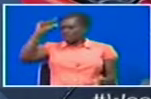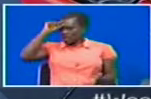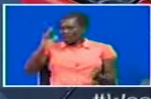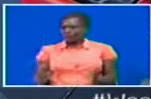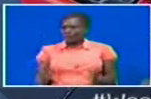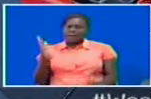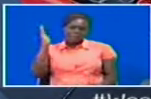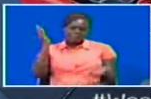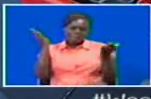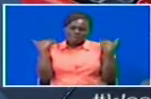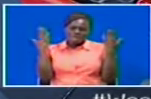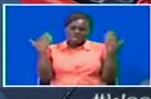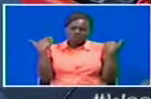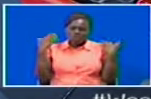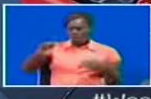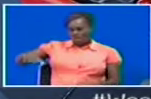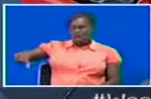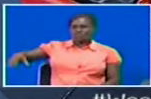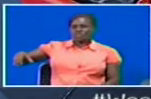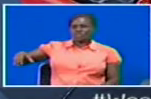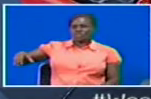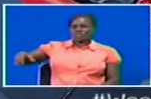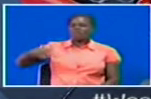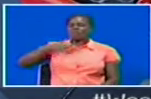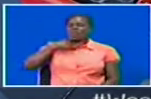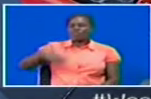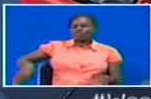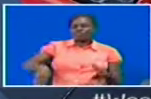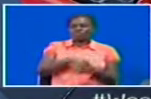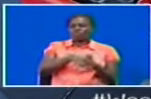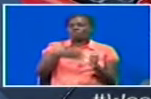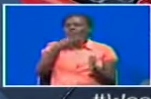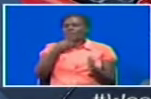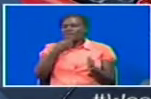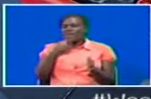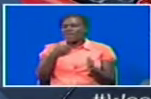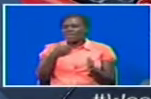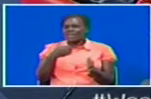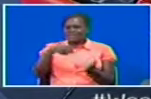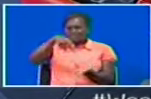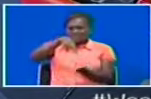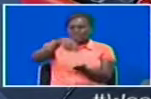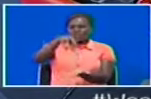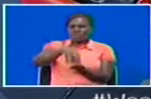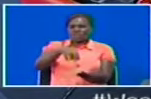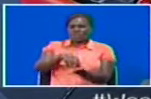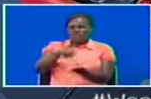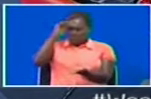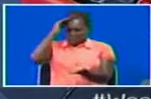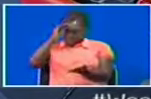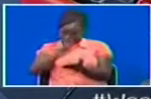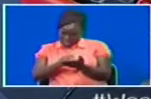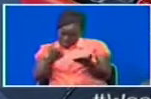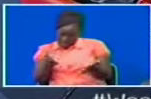of Meru County. She wants to face off with the gentlemen who are battling for that particular seat, and she believes